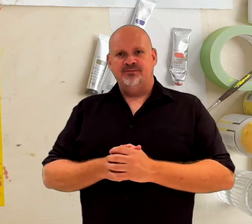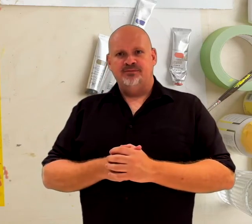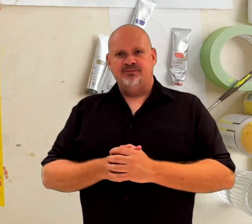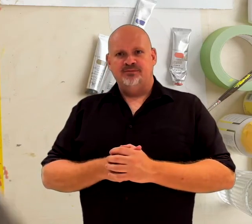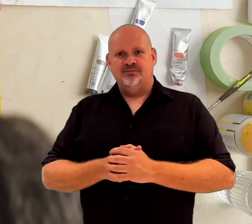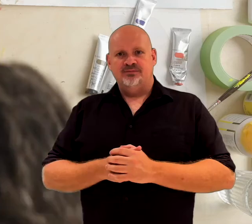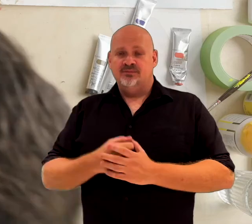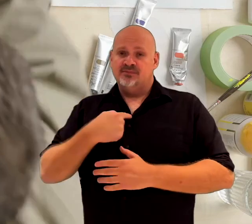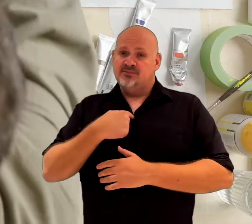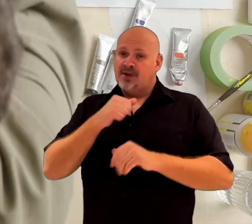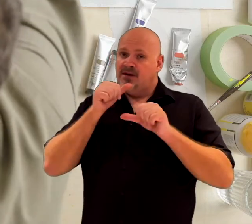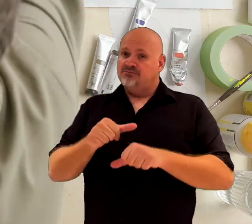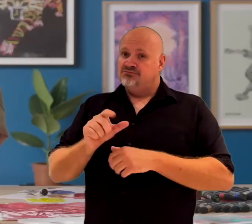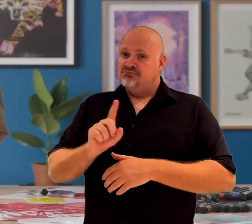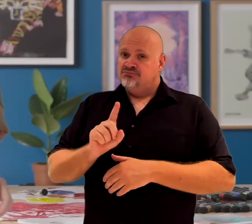know.